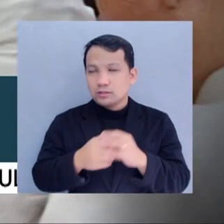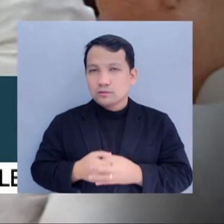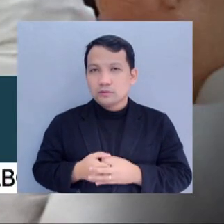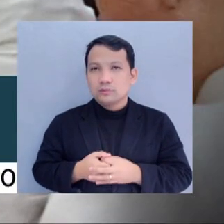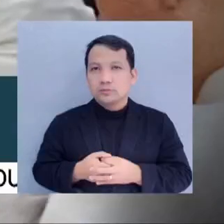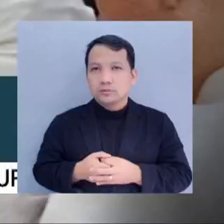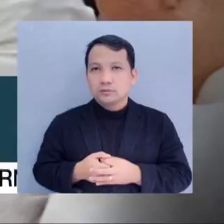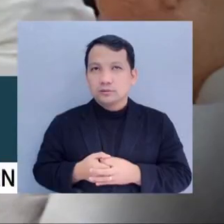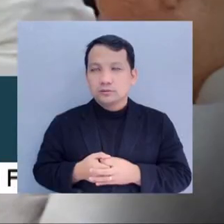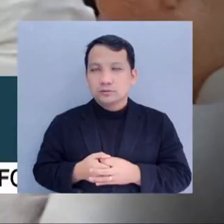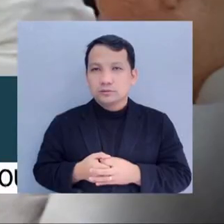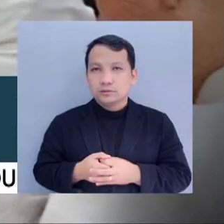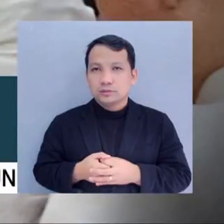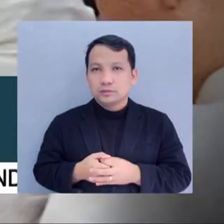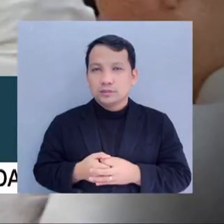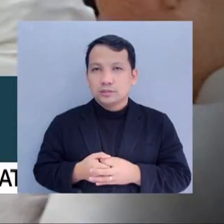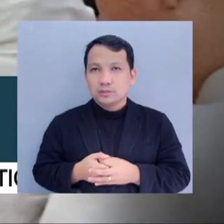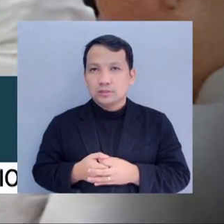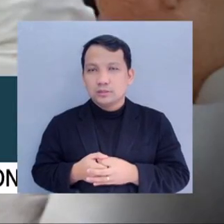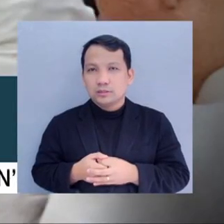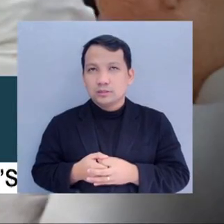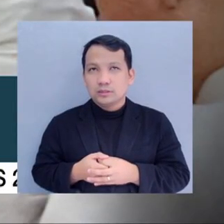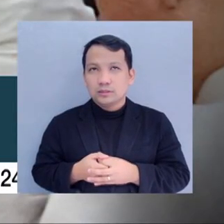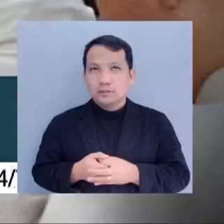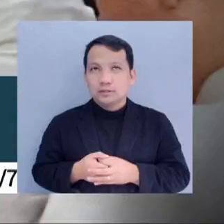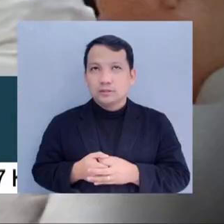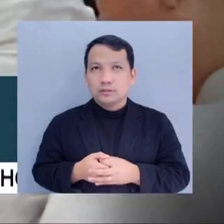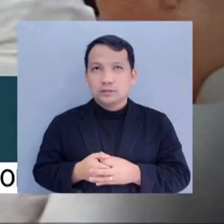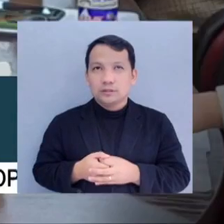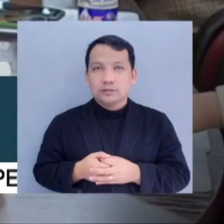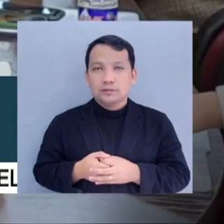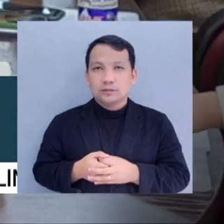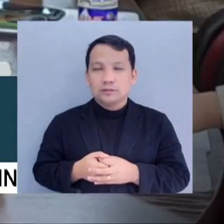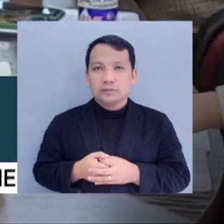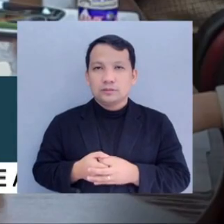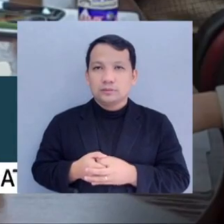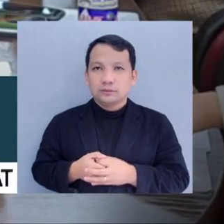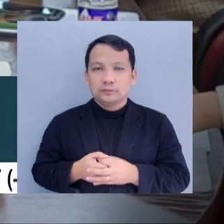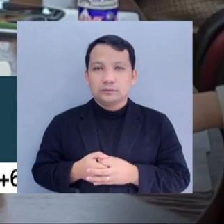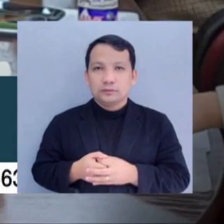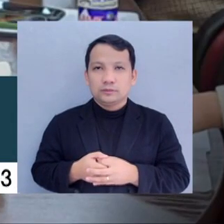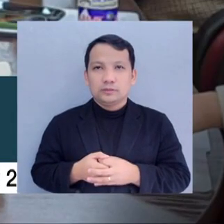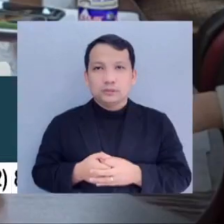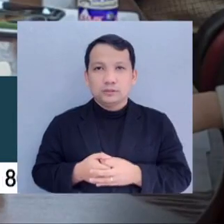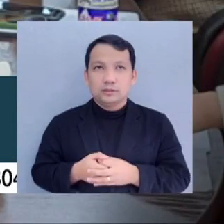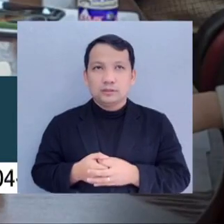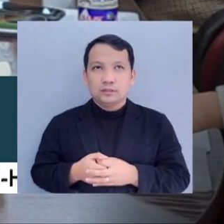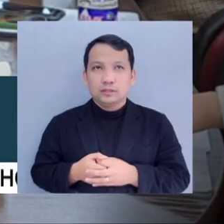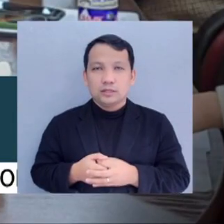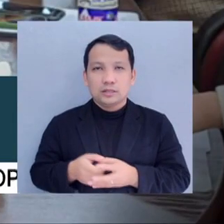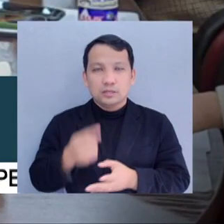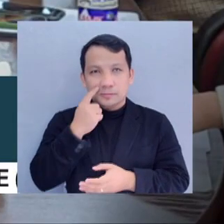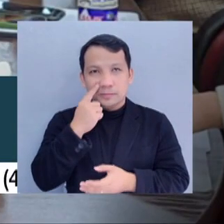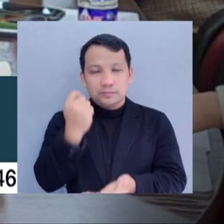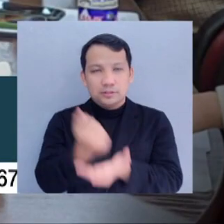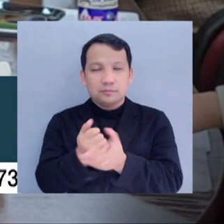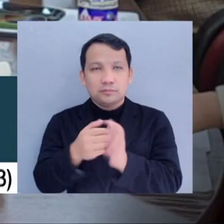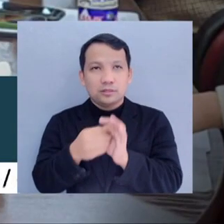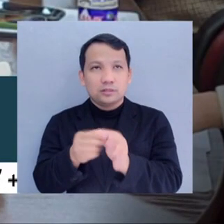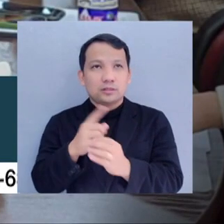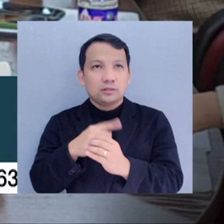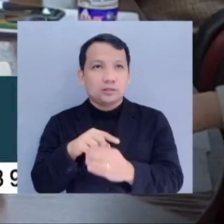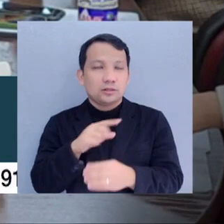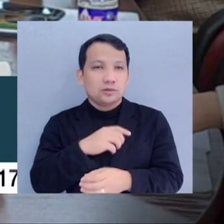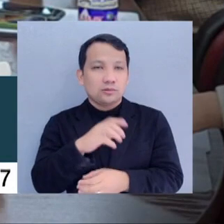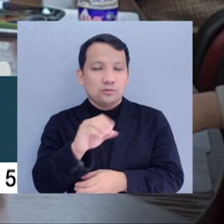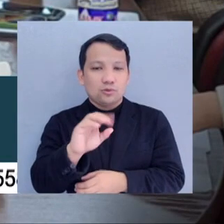delegation, ABRA Representative Chin Bernos moved to end the deliberation, which is tantamount to committee approval of the OP budget. Of